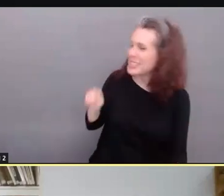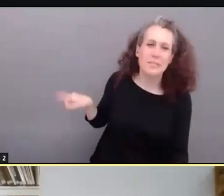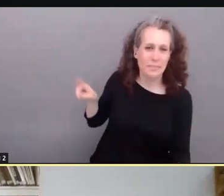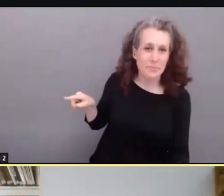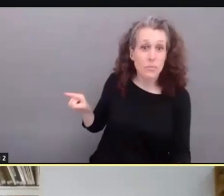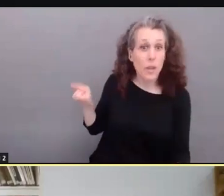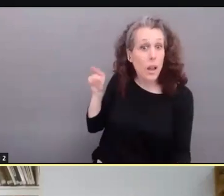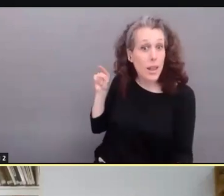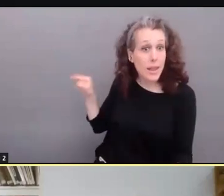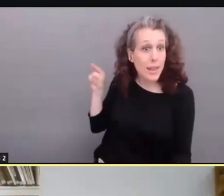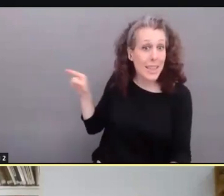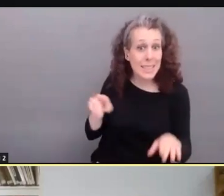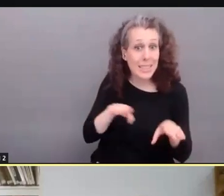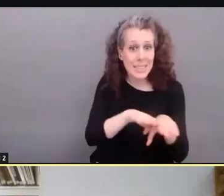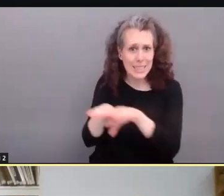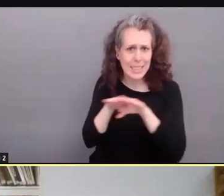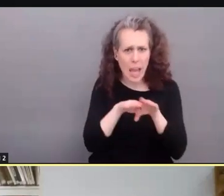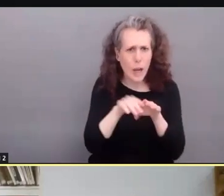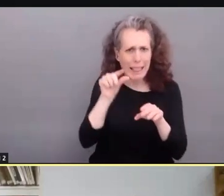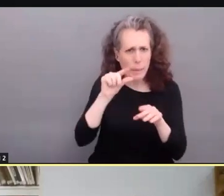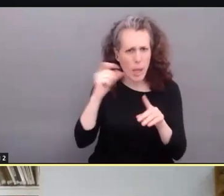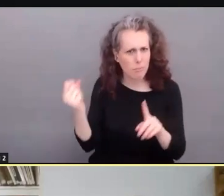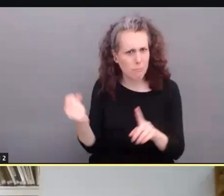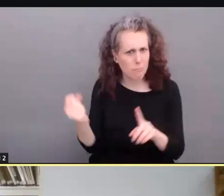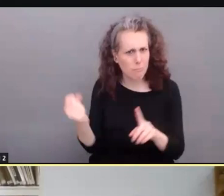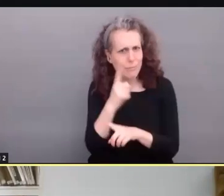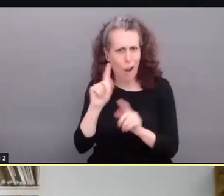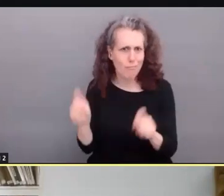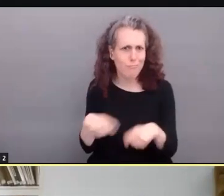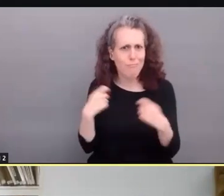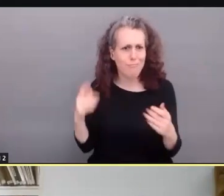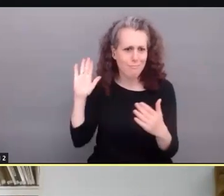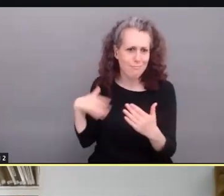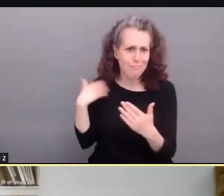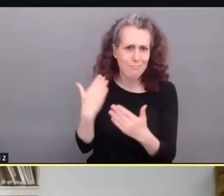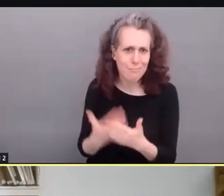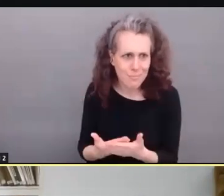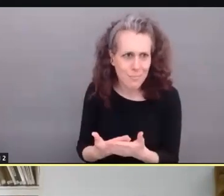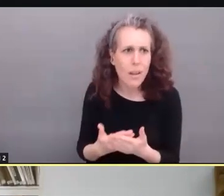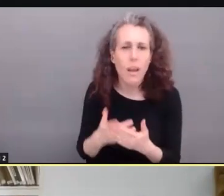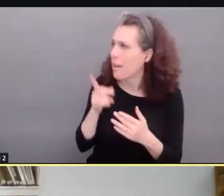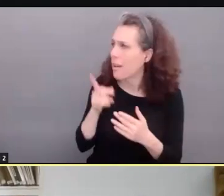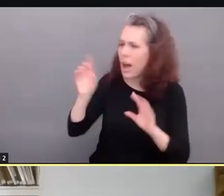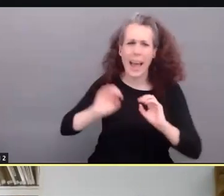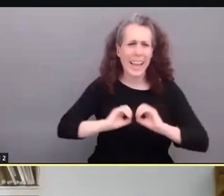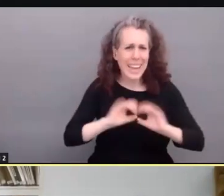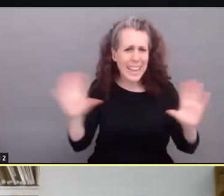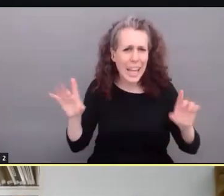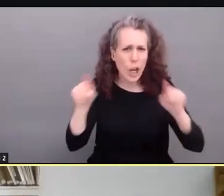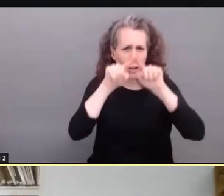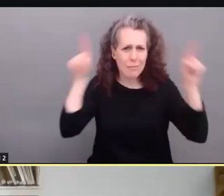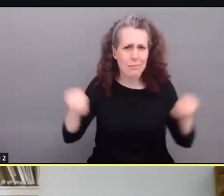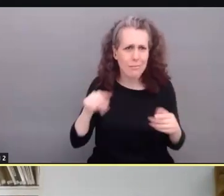standard, which is quite unusual for standards, we have plenty of simple, clear illustrations which serve as very